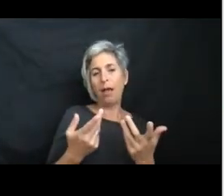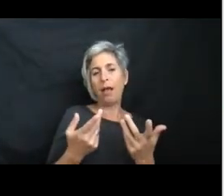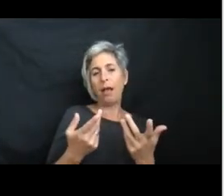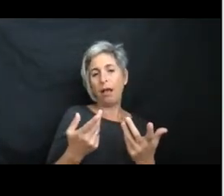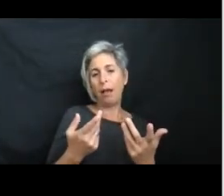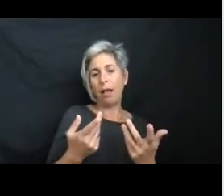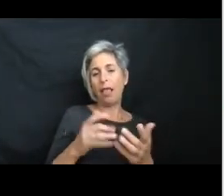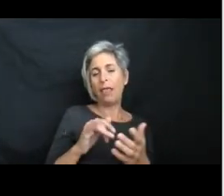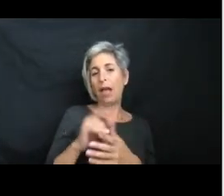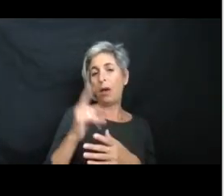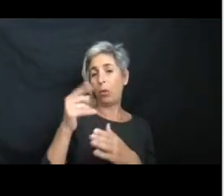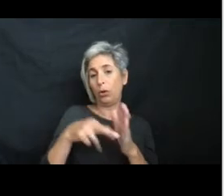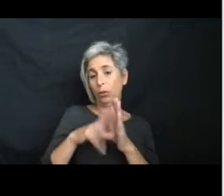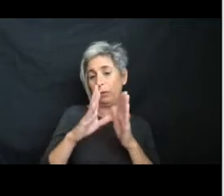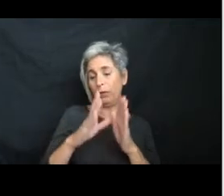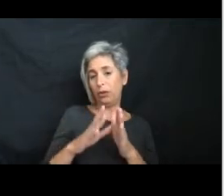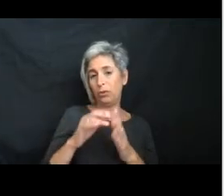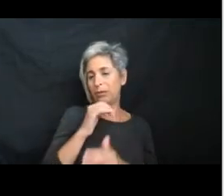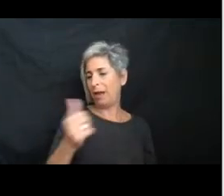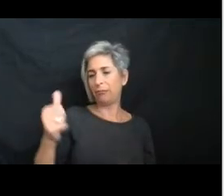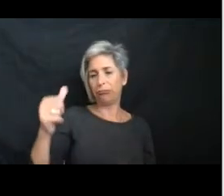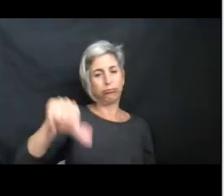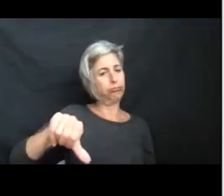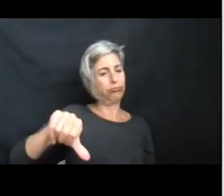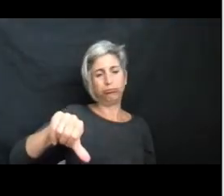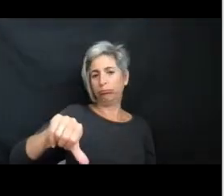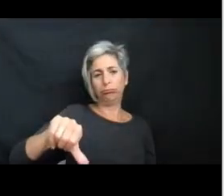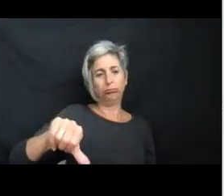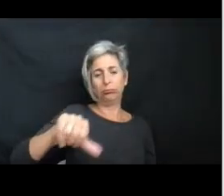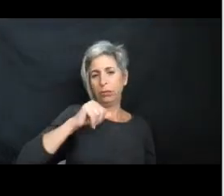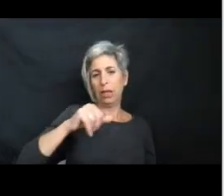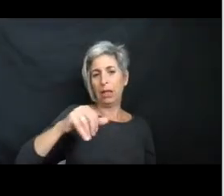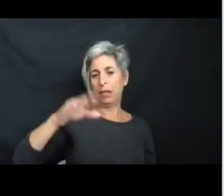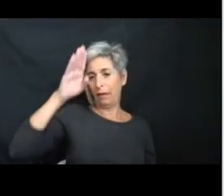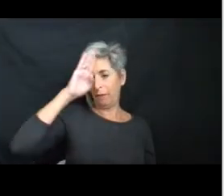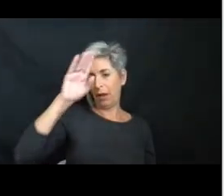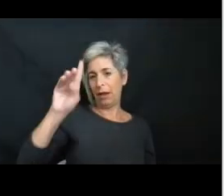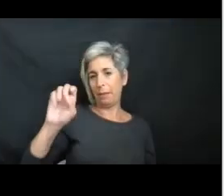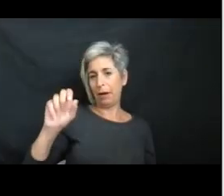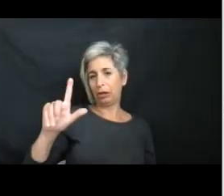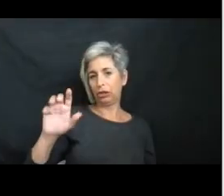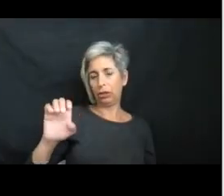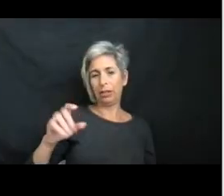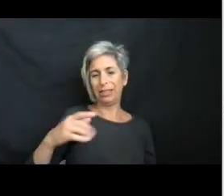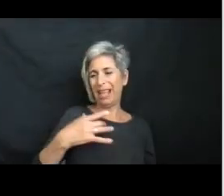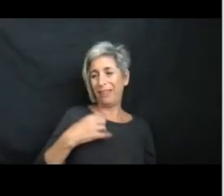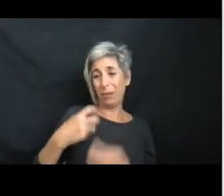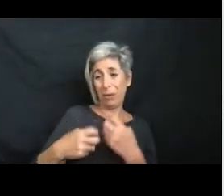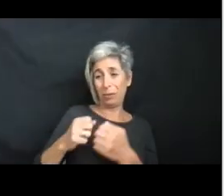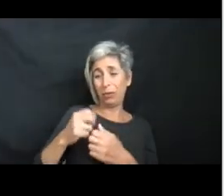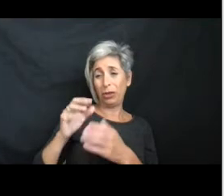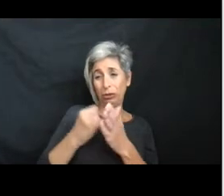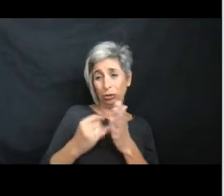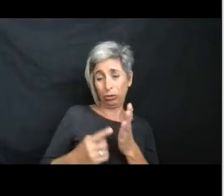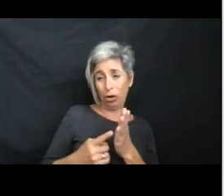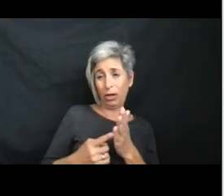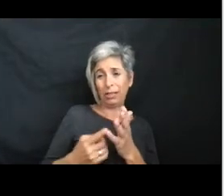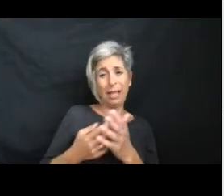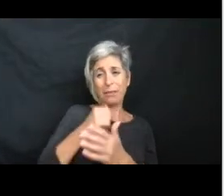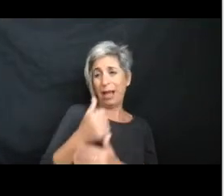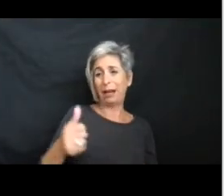one of the reviewers has disapproved it. Okay, the fire marshal says, I'm having some problems with your drawings. I'm going to go ahead and disapprove